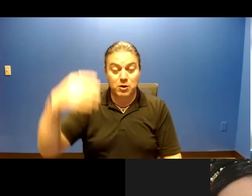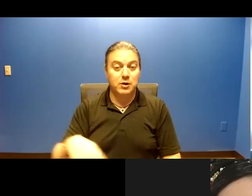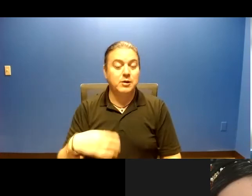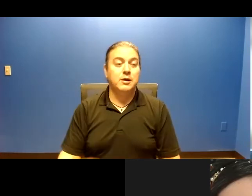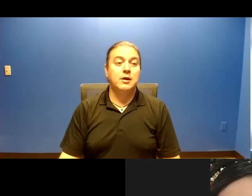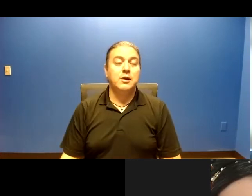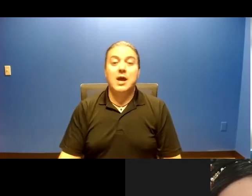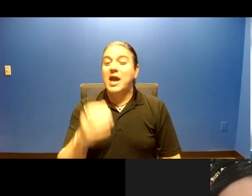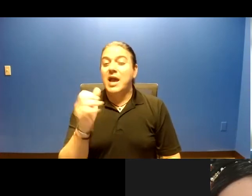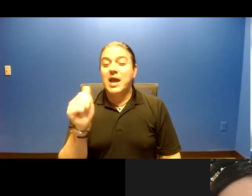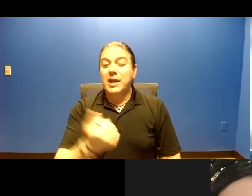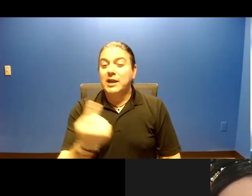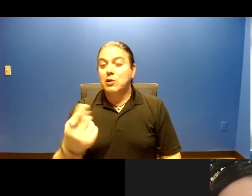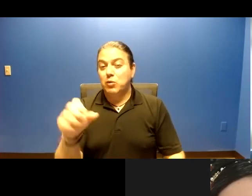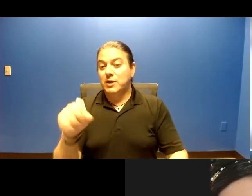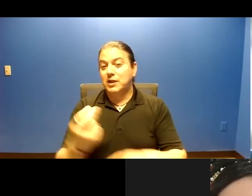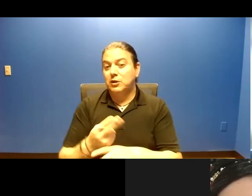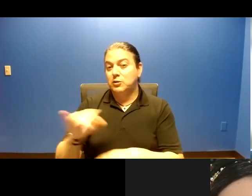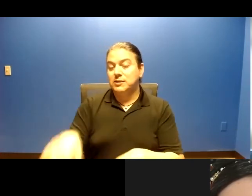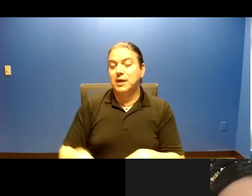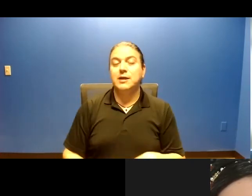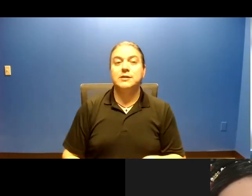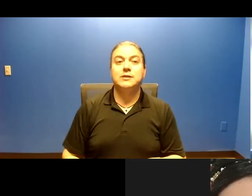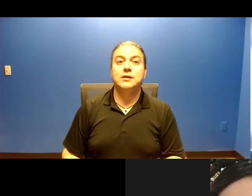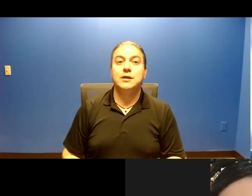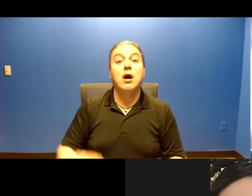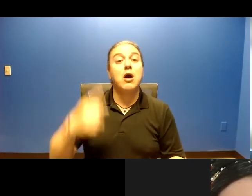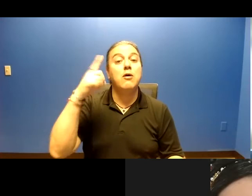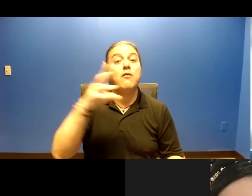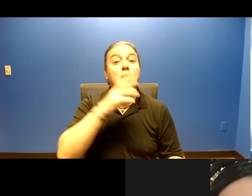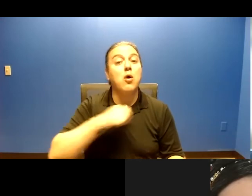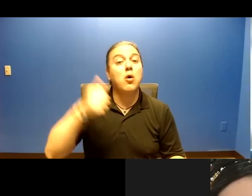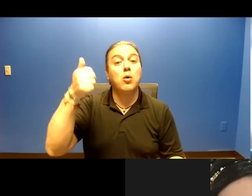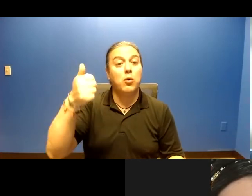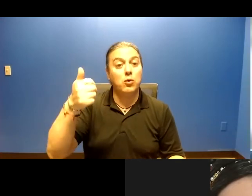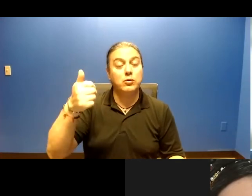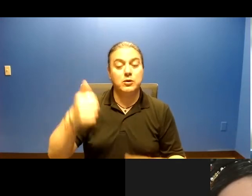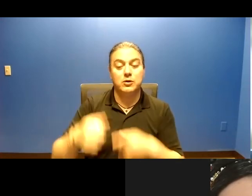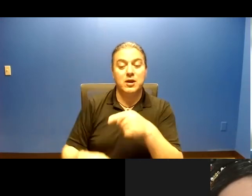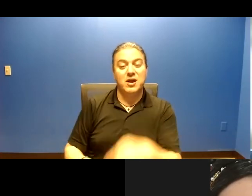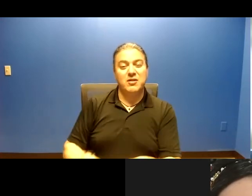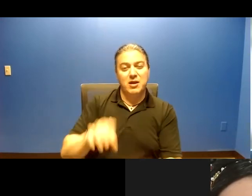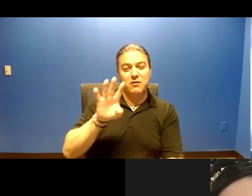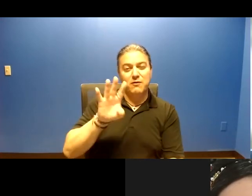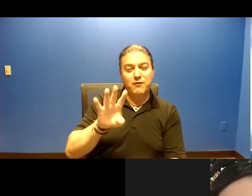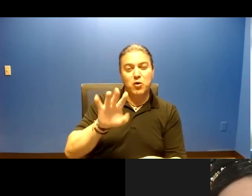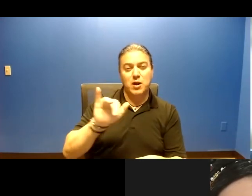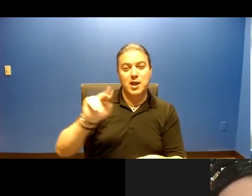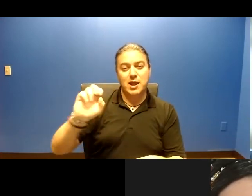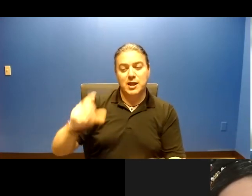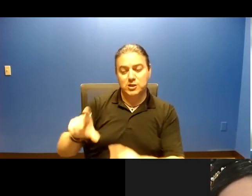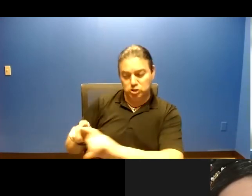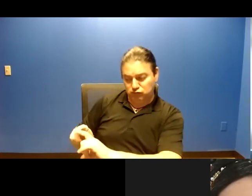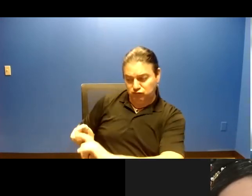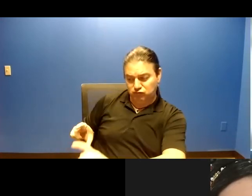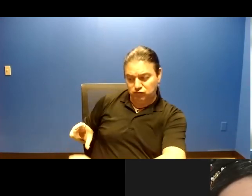problems is tripping over that little 4-inch curb that appears in so many of our showers. For my son, again, it's